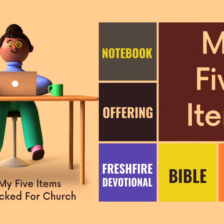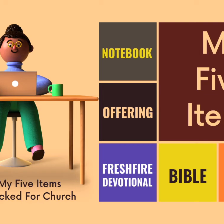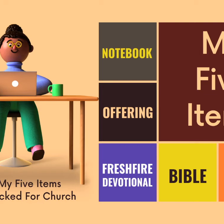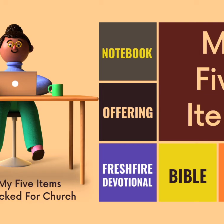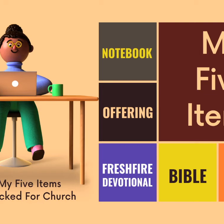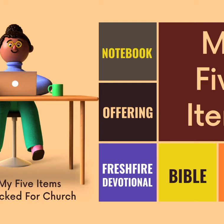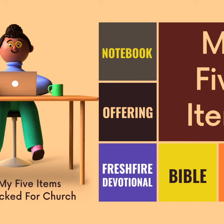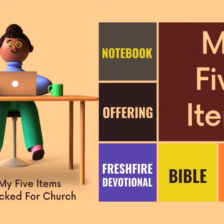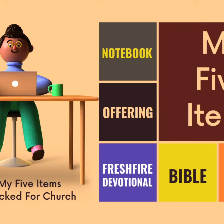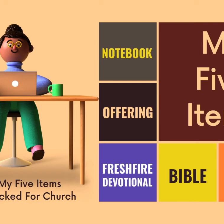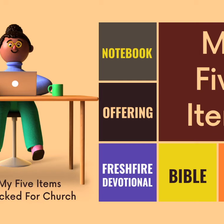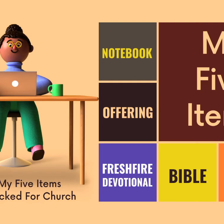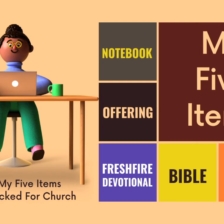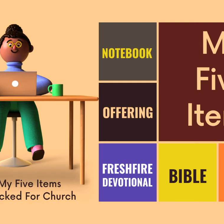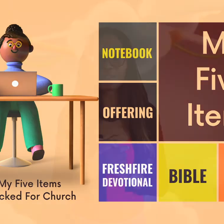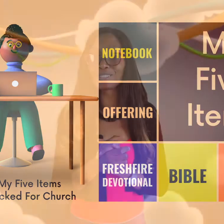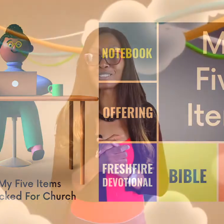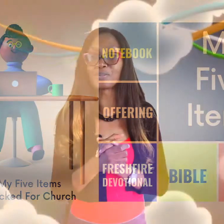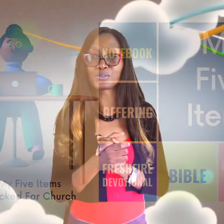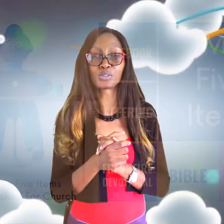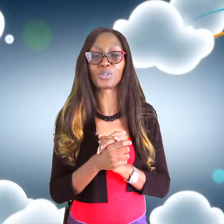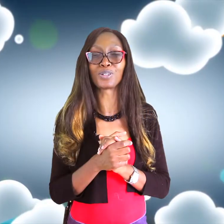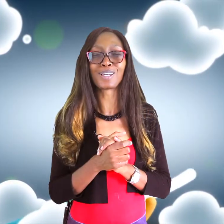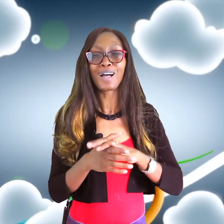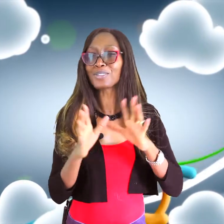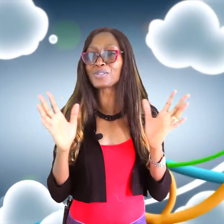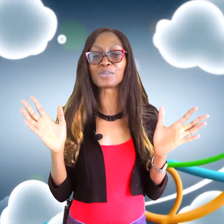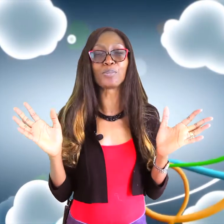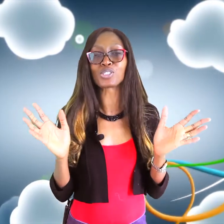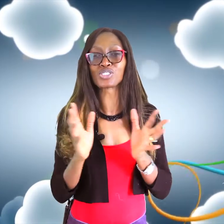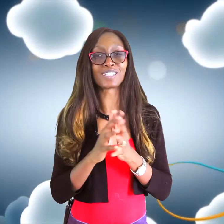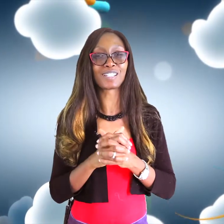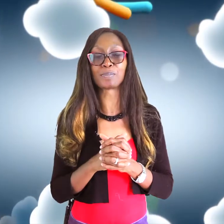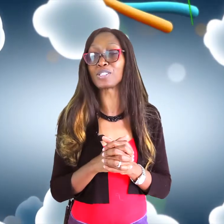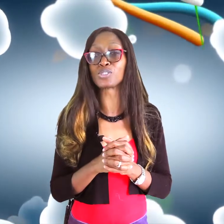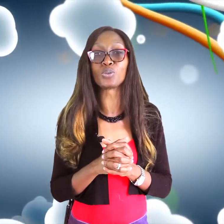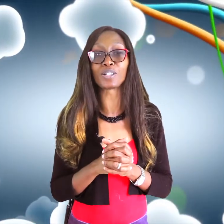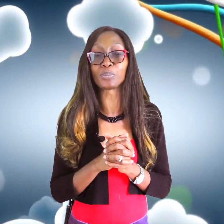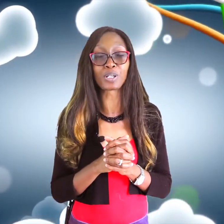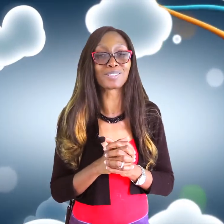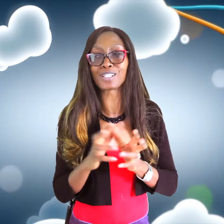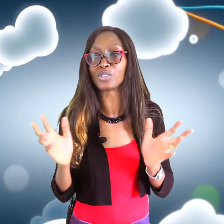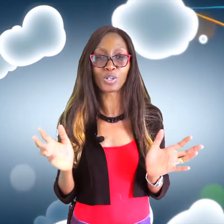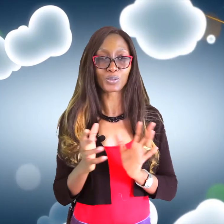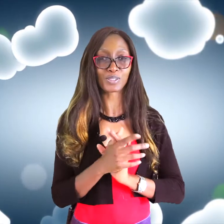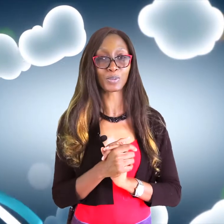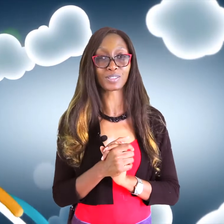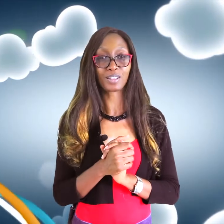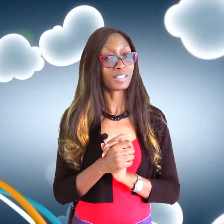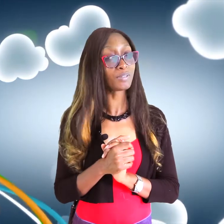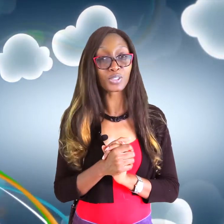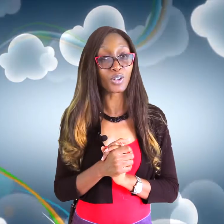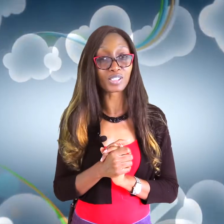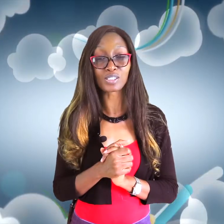your offering. Why offering? Because it's a privilege to give to God out of the much that He has blessed you and your parents and your loved ones